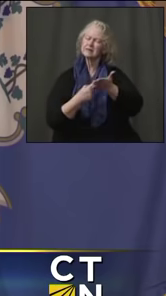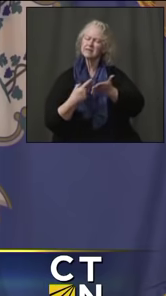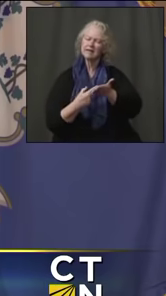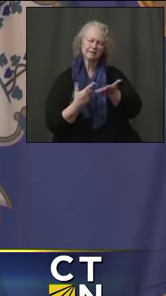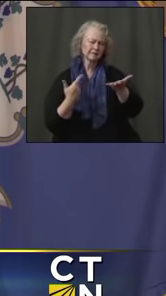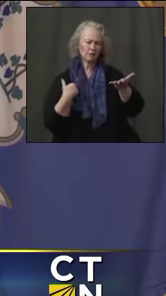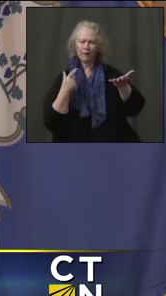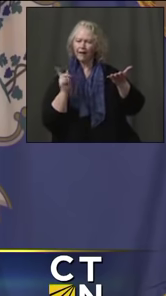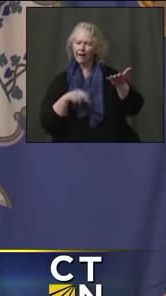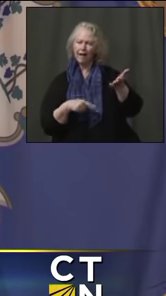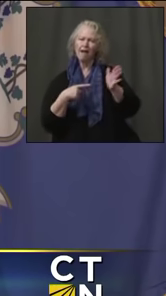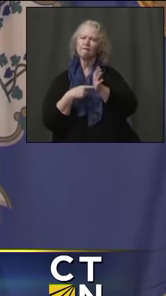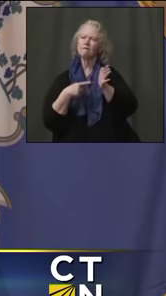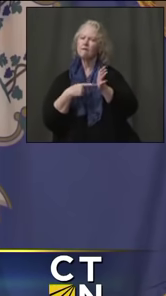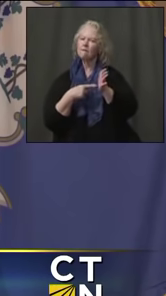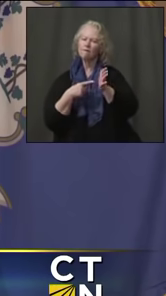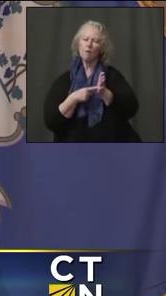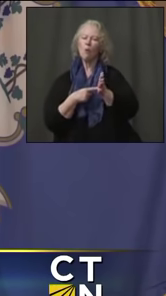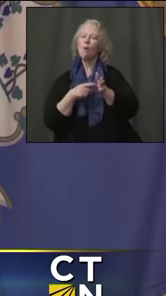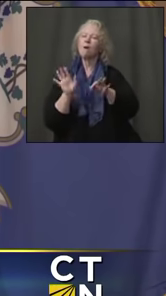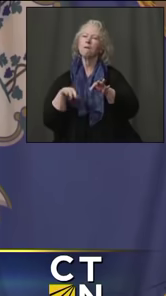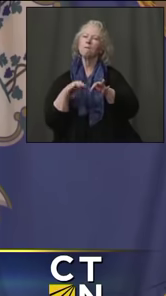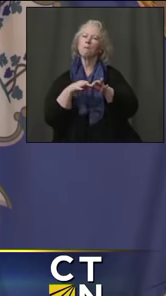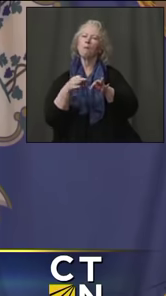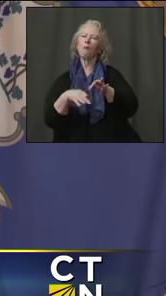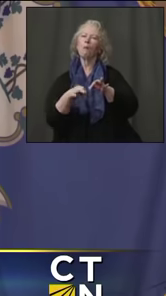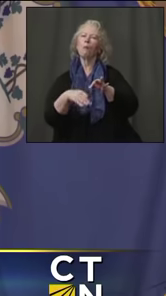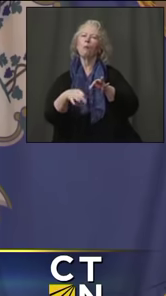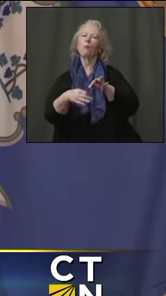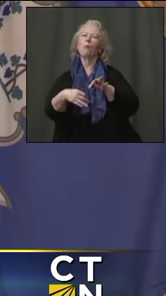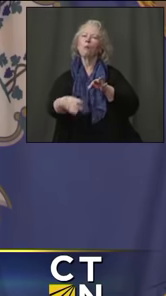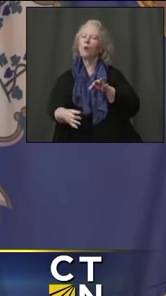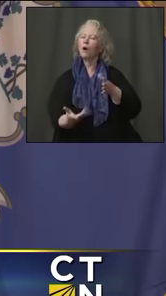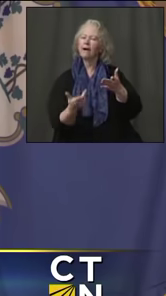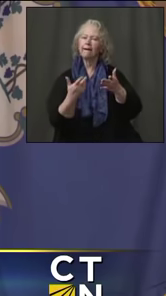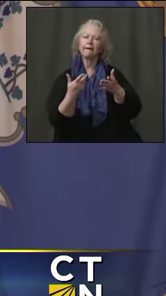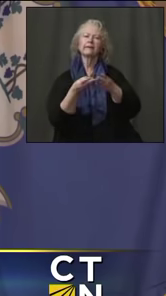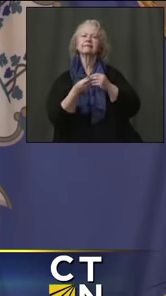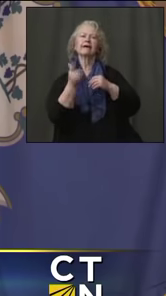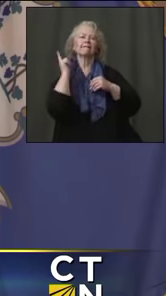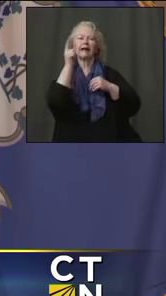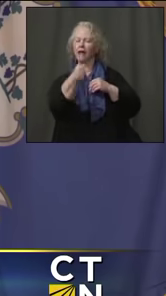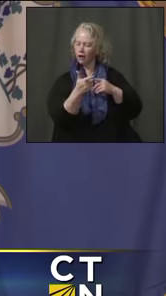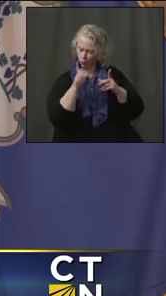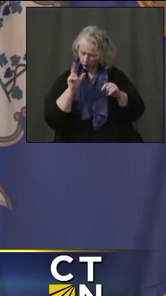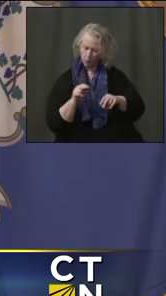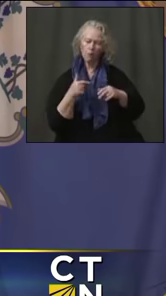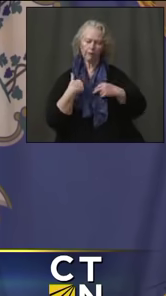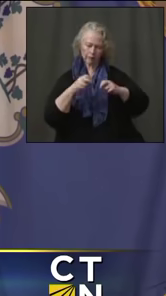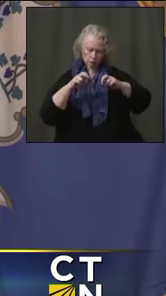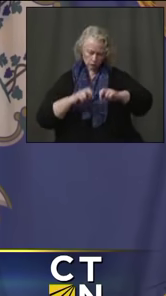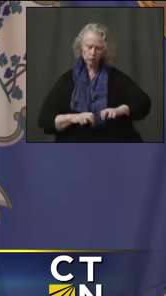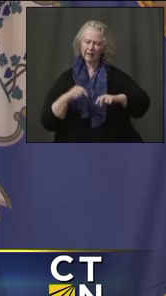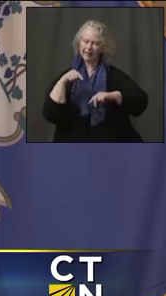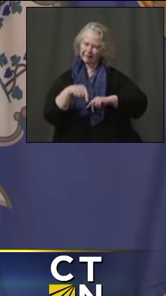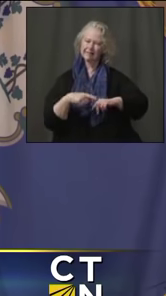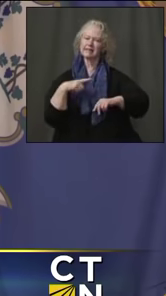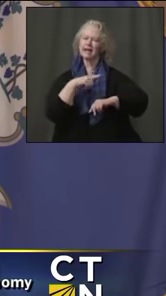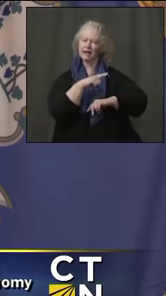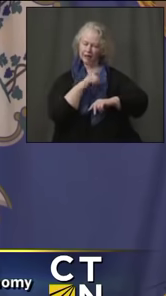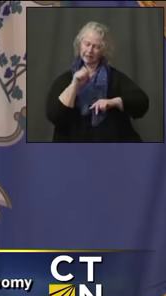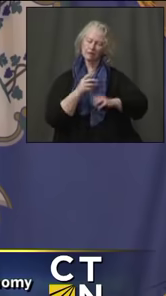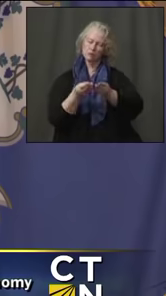that we just can't afford to keep kicking down the road, and we'll solve it in the upcoming legislative session.